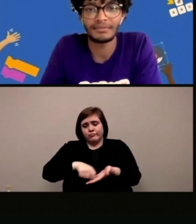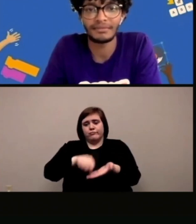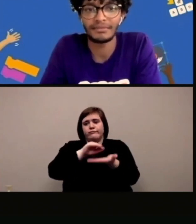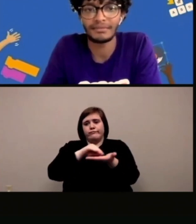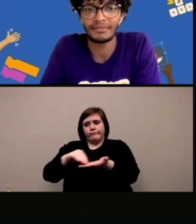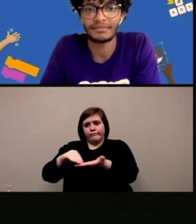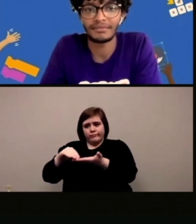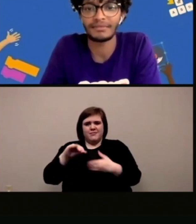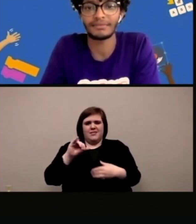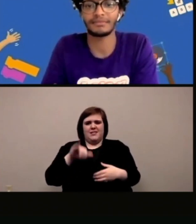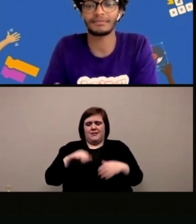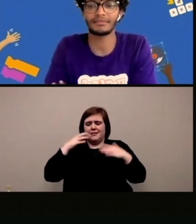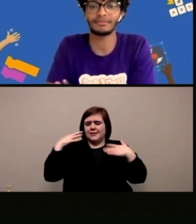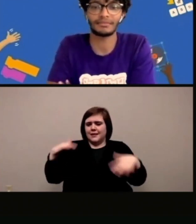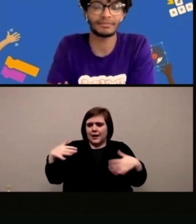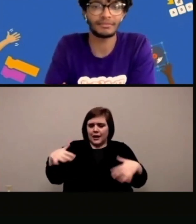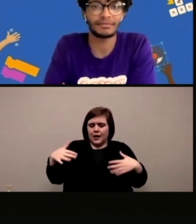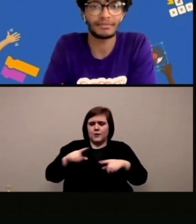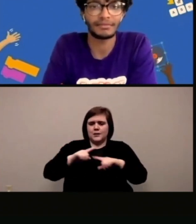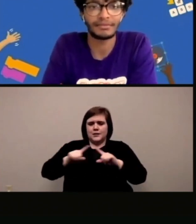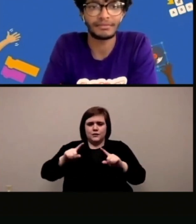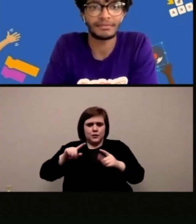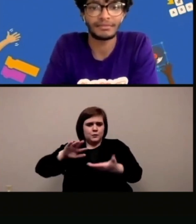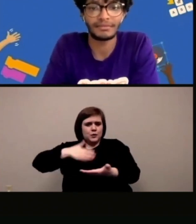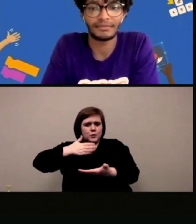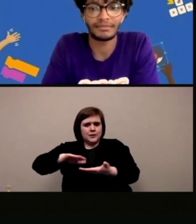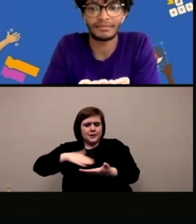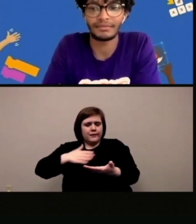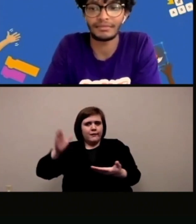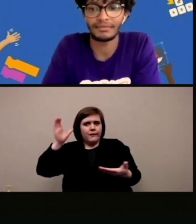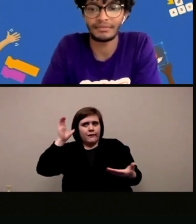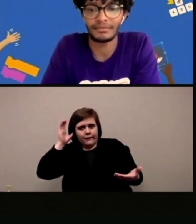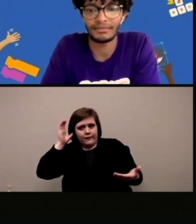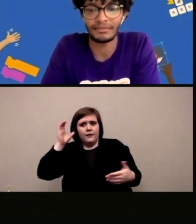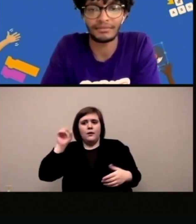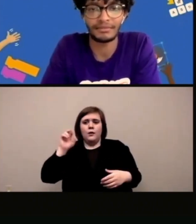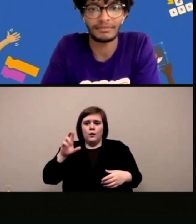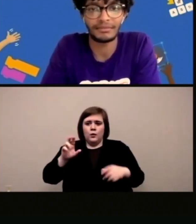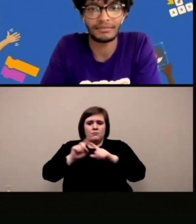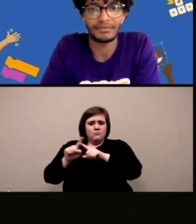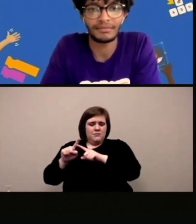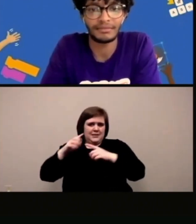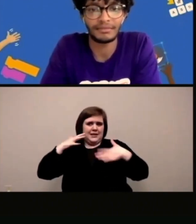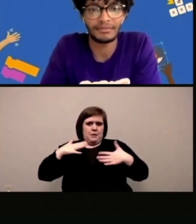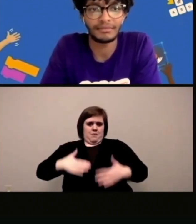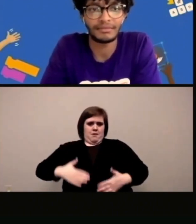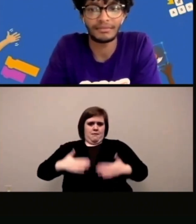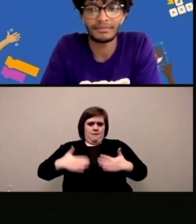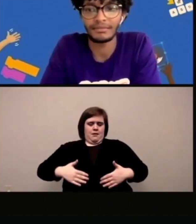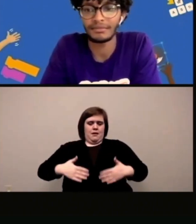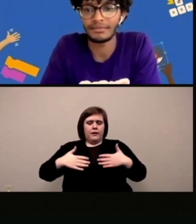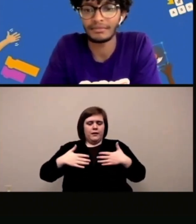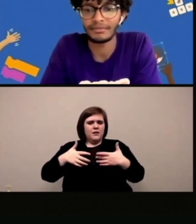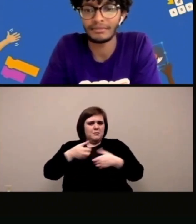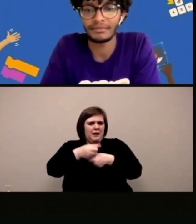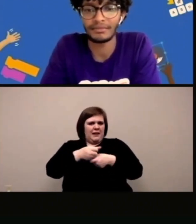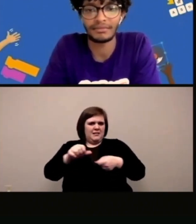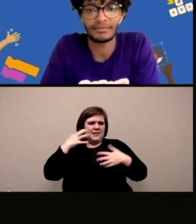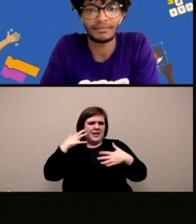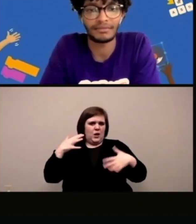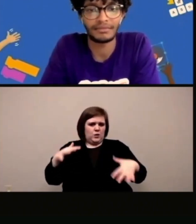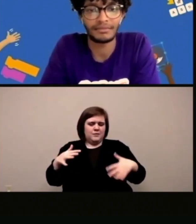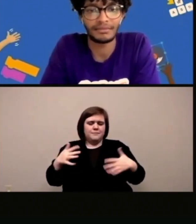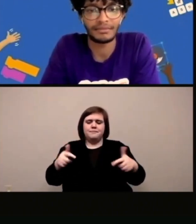or the music we listen to, or the music we might play, or the sounds that we might make. Great. Perfect. And so